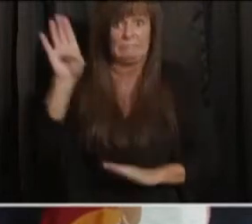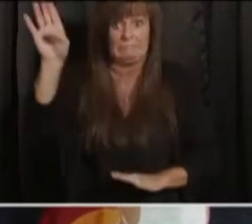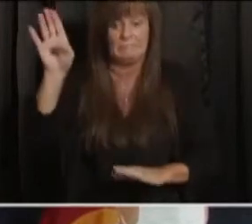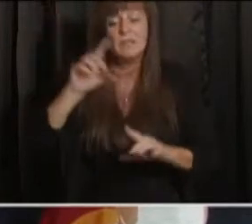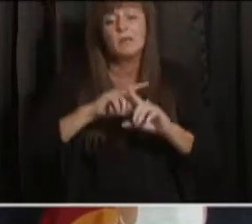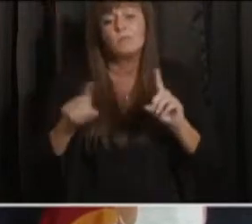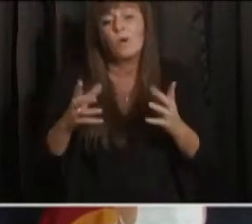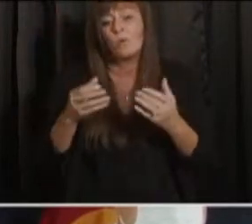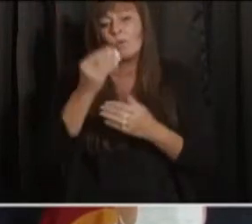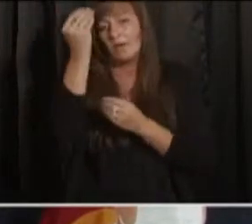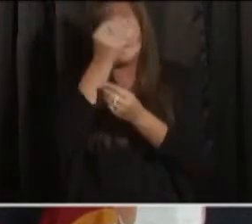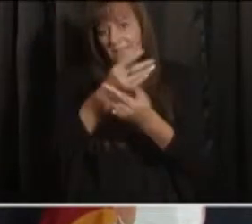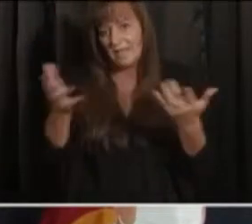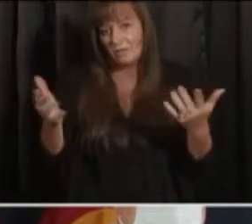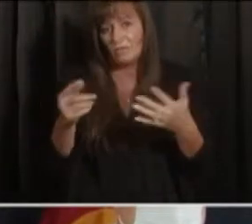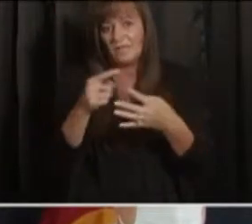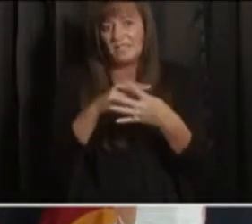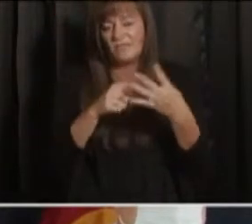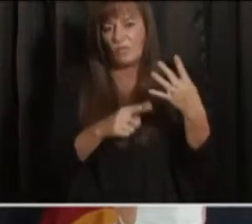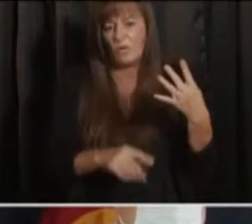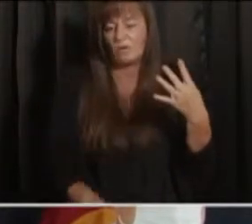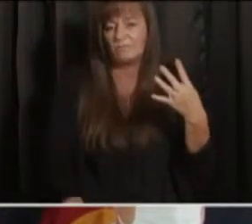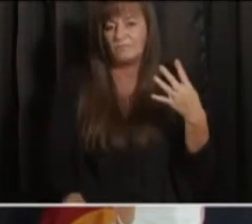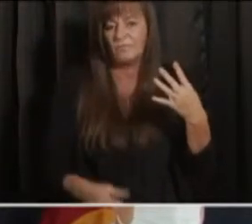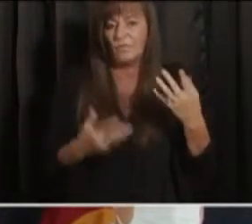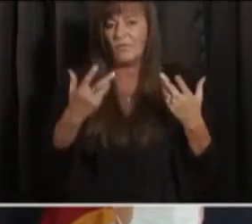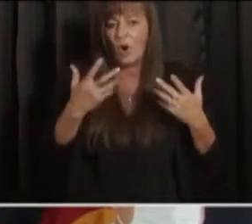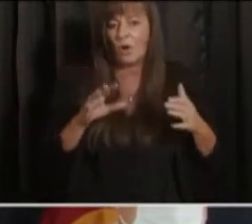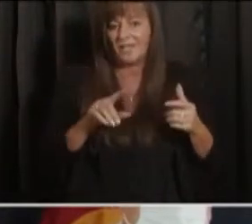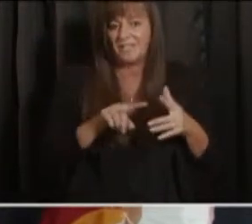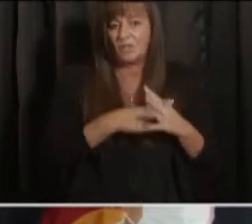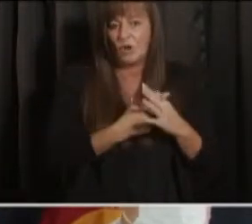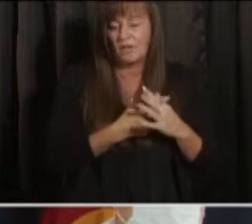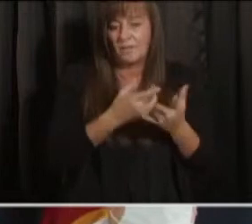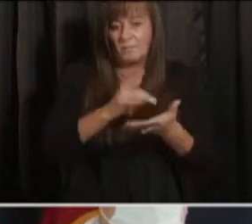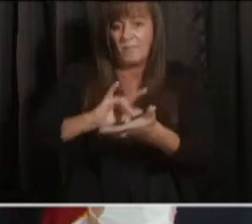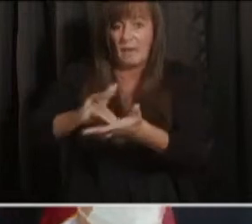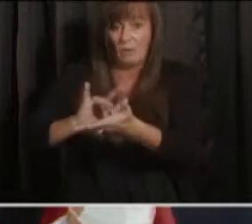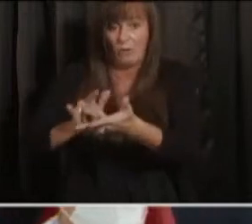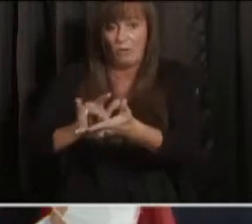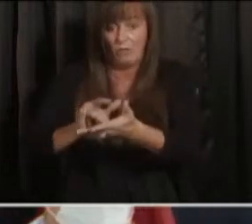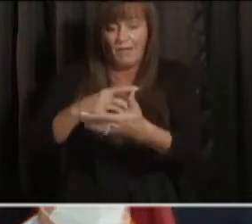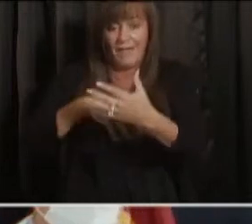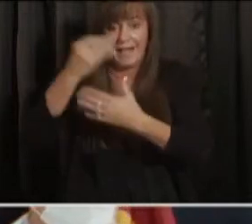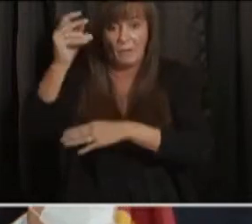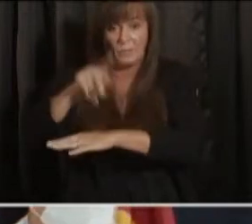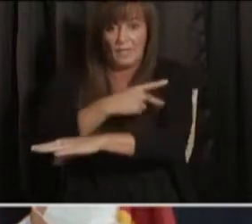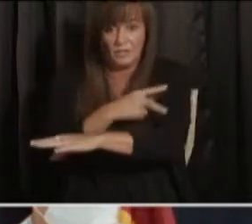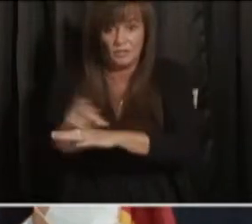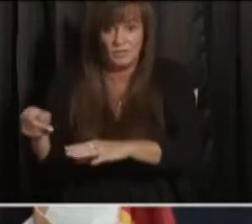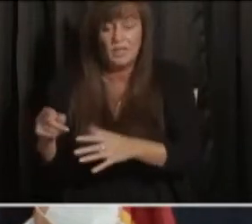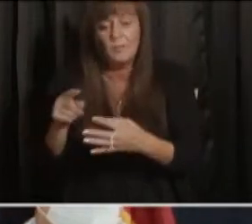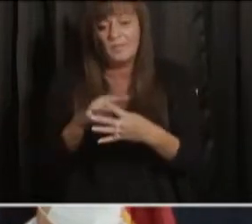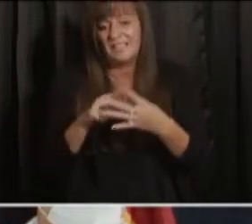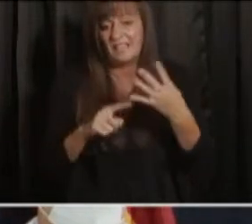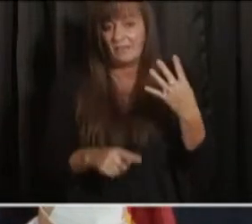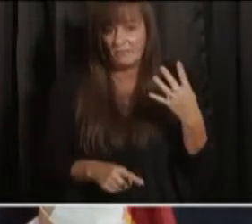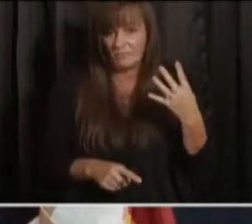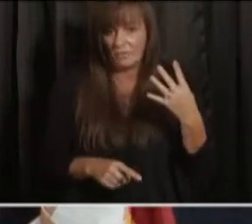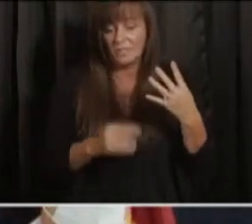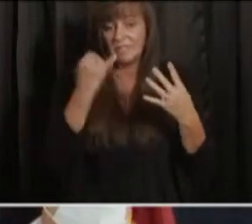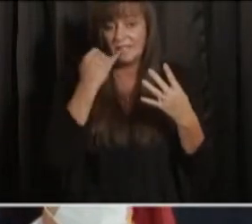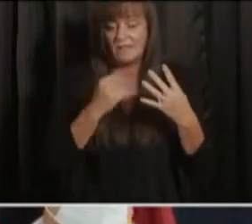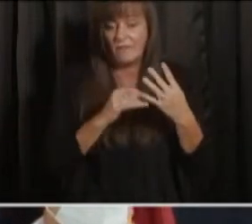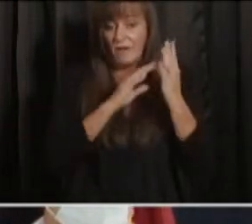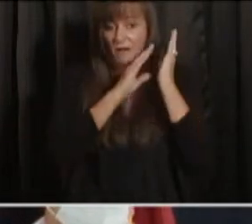you are the 4 items, the one we're already doing, and the 4 others that are in our playbook immediately if hospital capacity